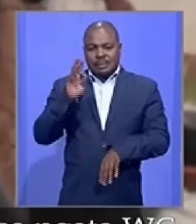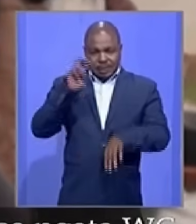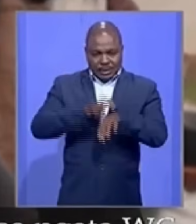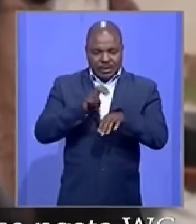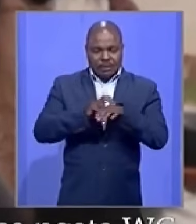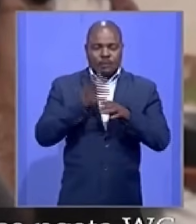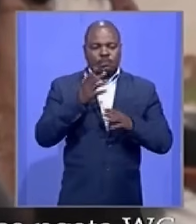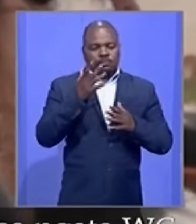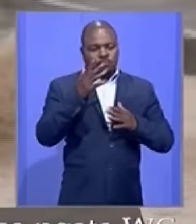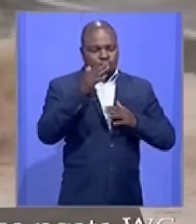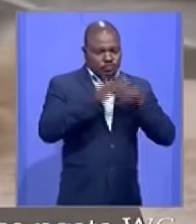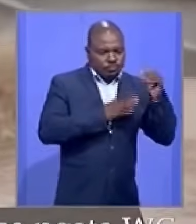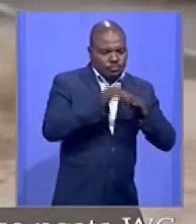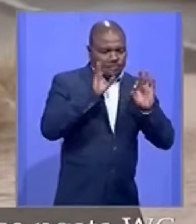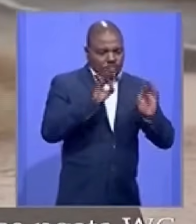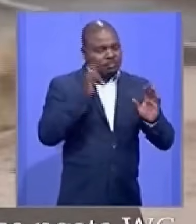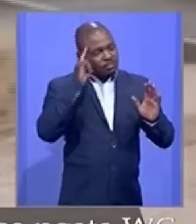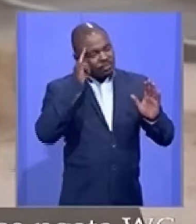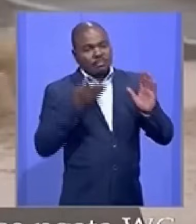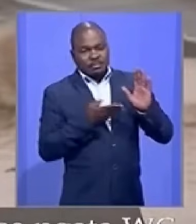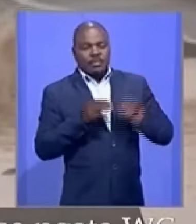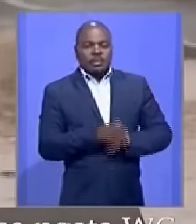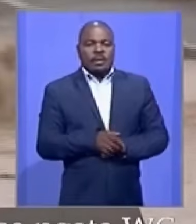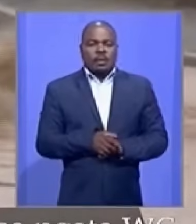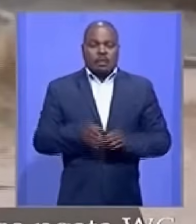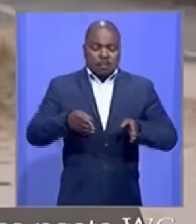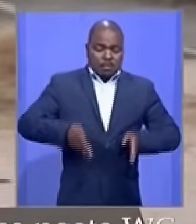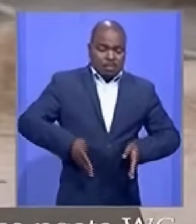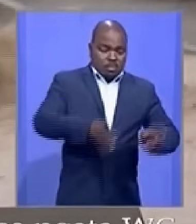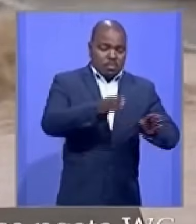structures to put their heads. Mebila e ne e